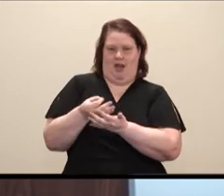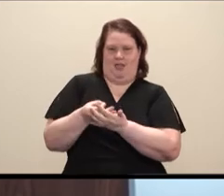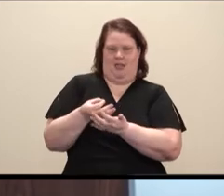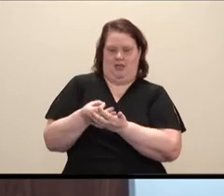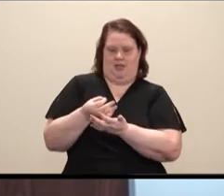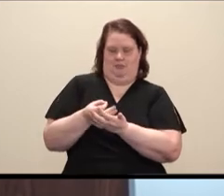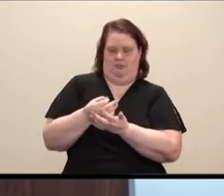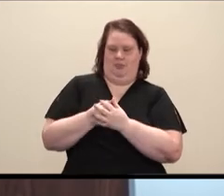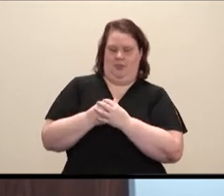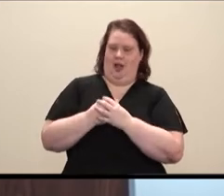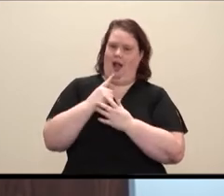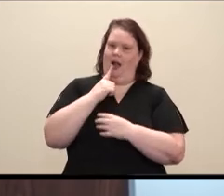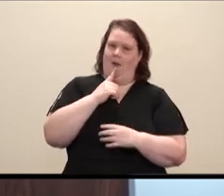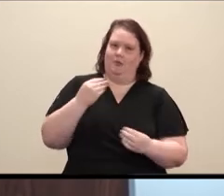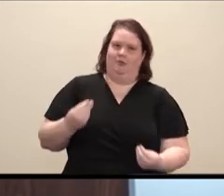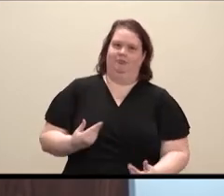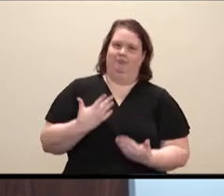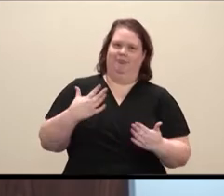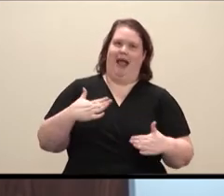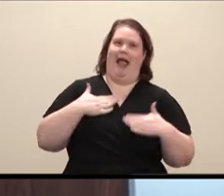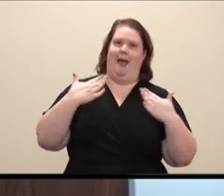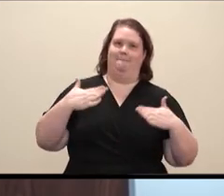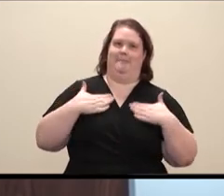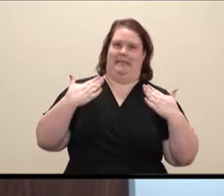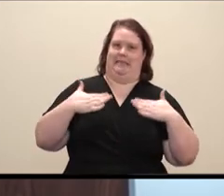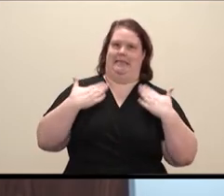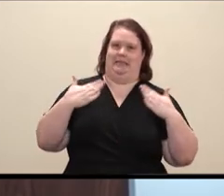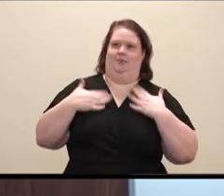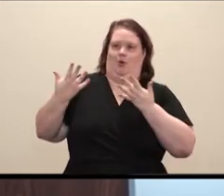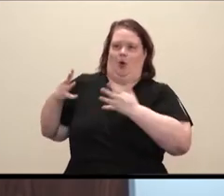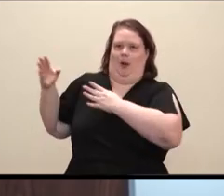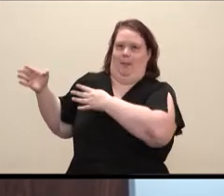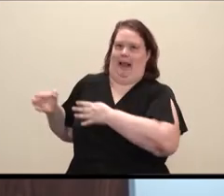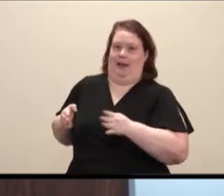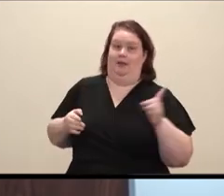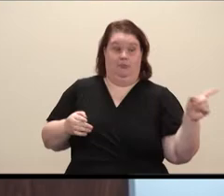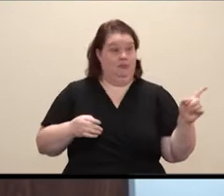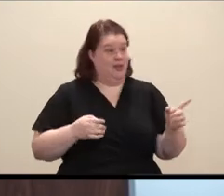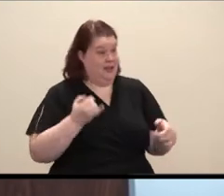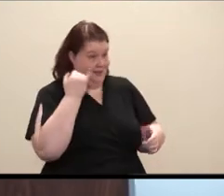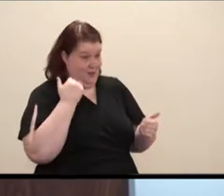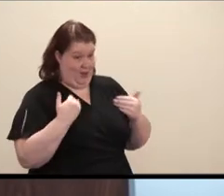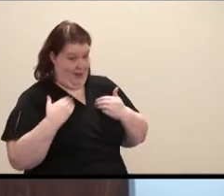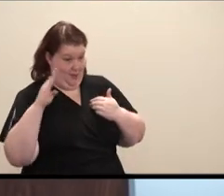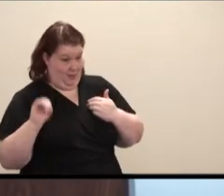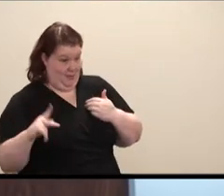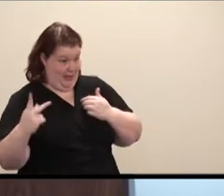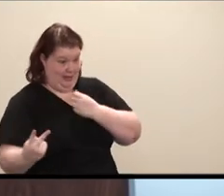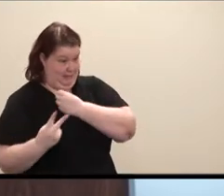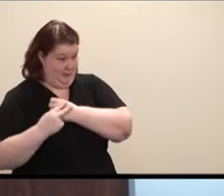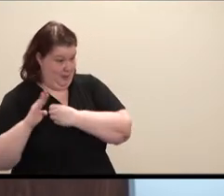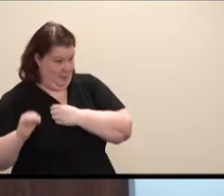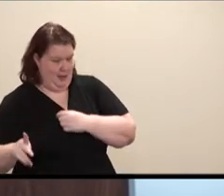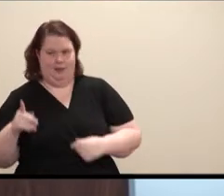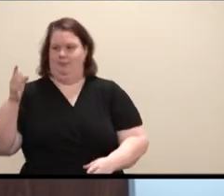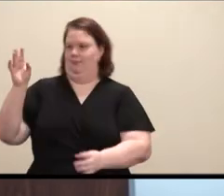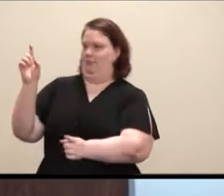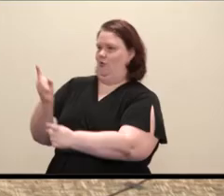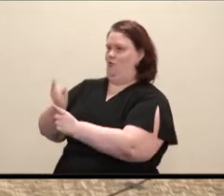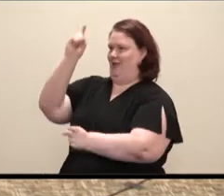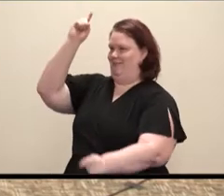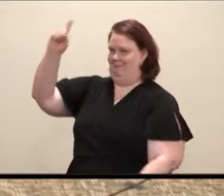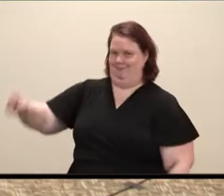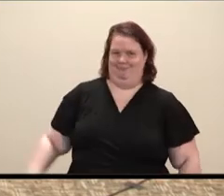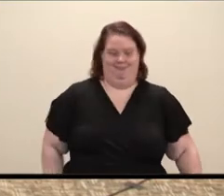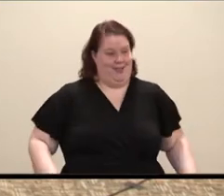you know, as opposed to being here and presenting it tonight. So it's good to have in the bank. We just need to keep it in the bank. That's right. That's right.